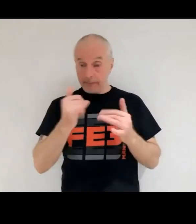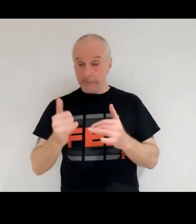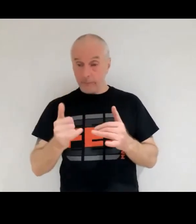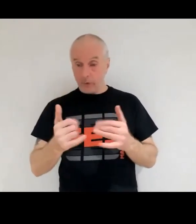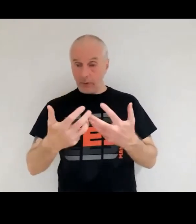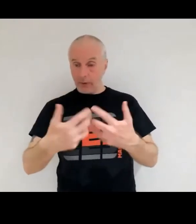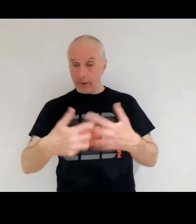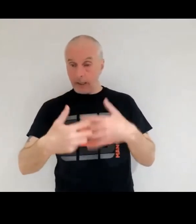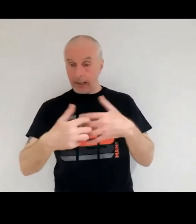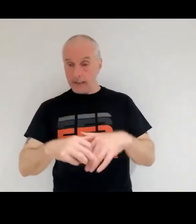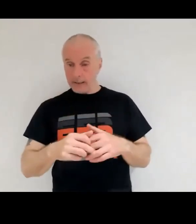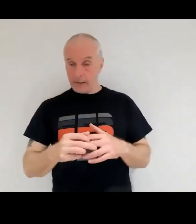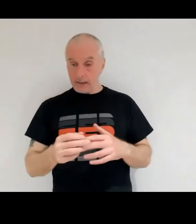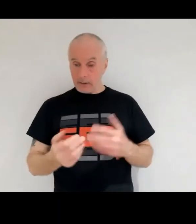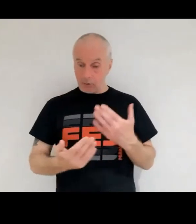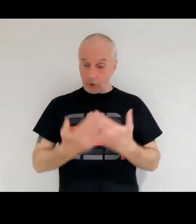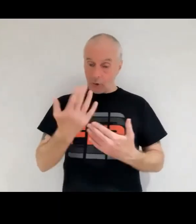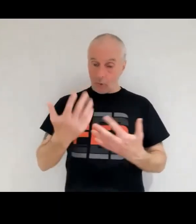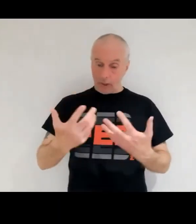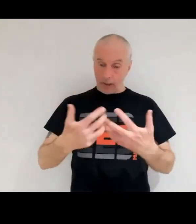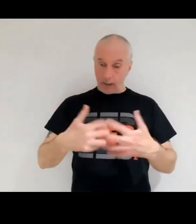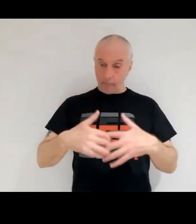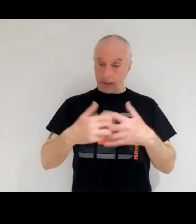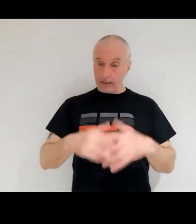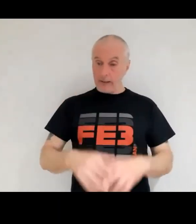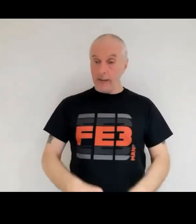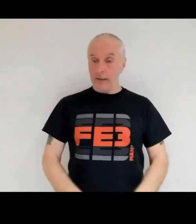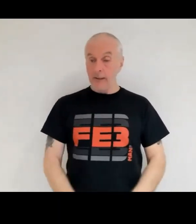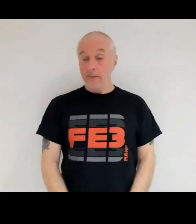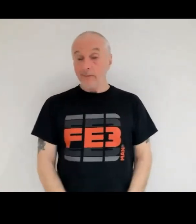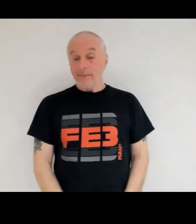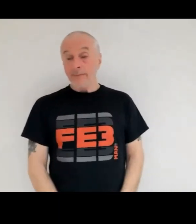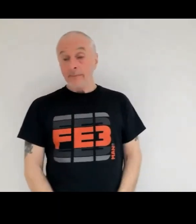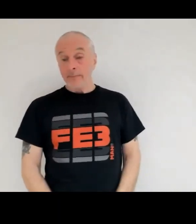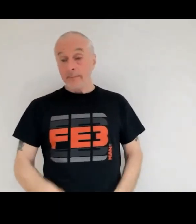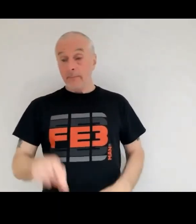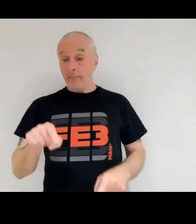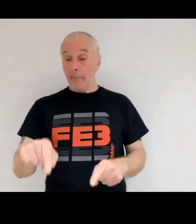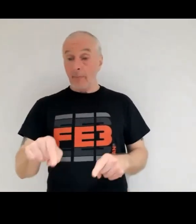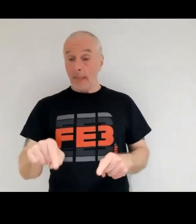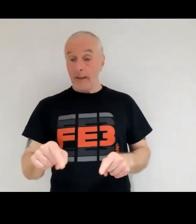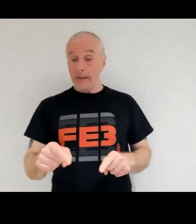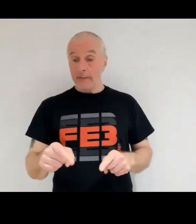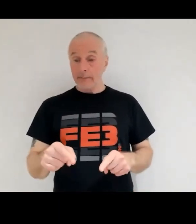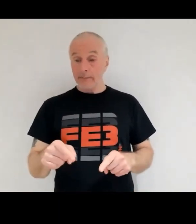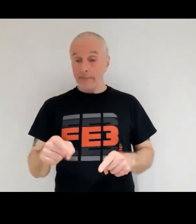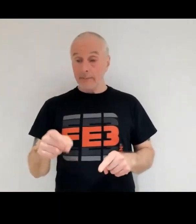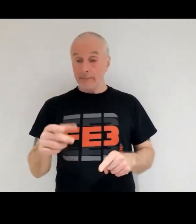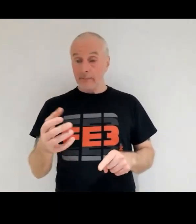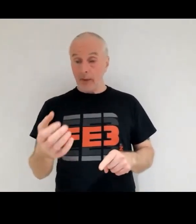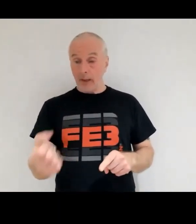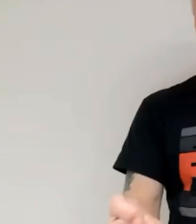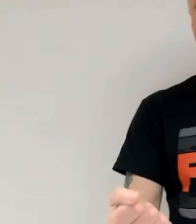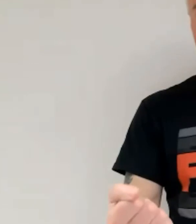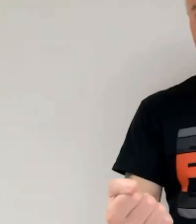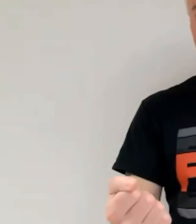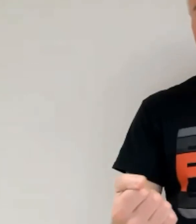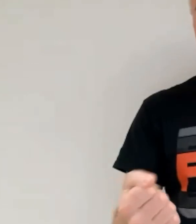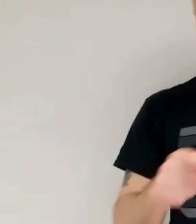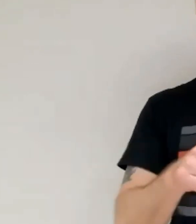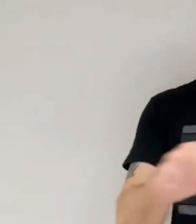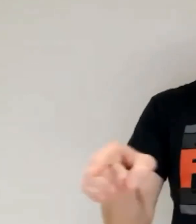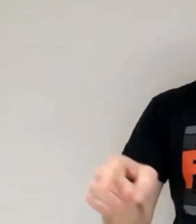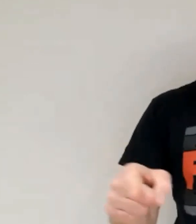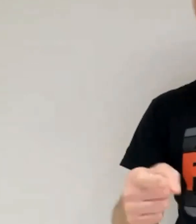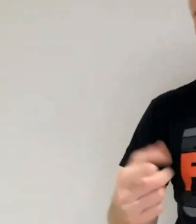developed to date, so under the HyDeploy program, they've developed hydrogen-ready appliances.